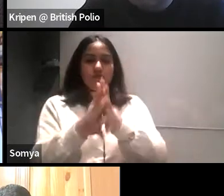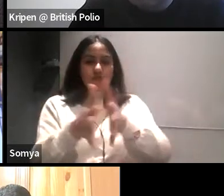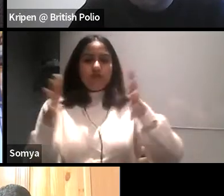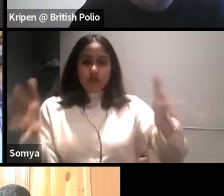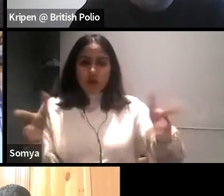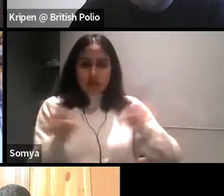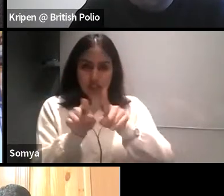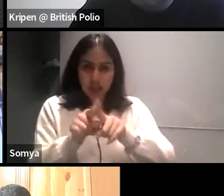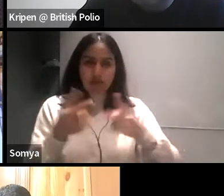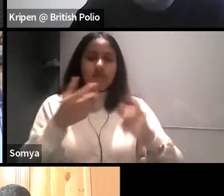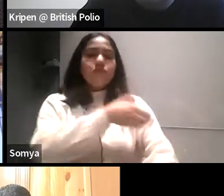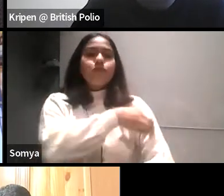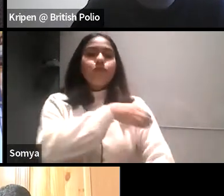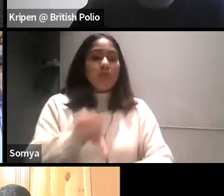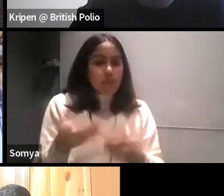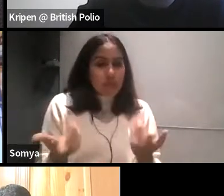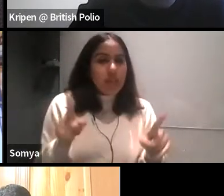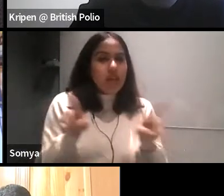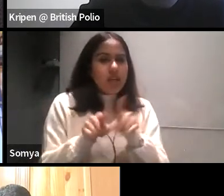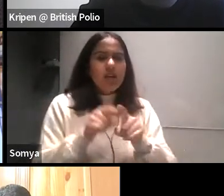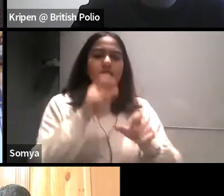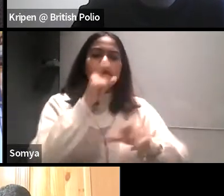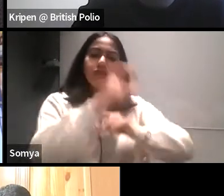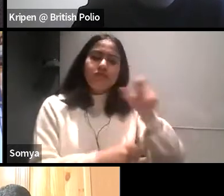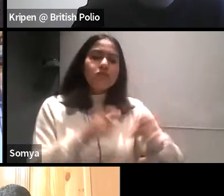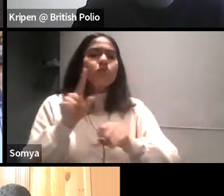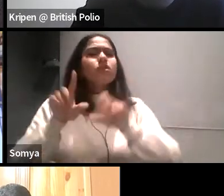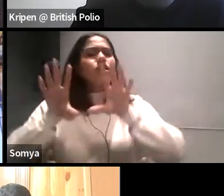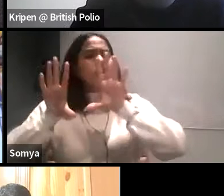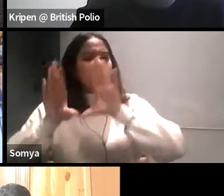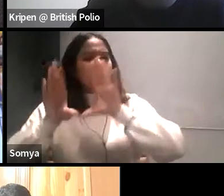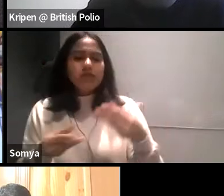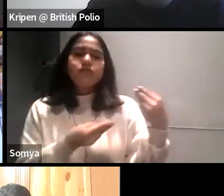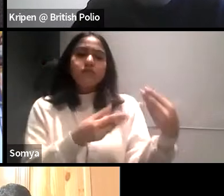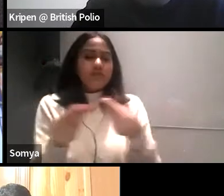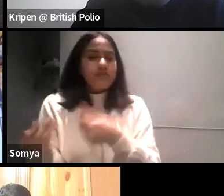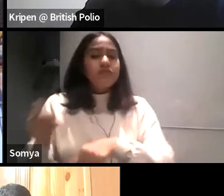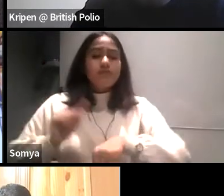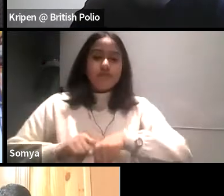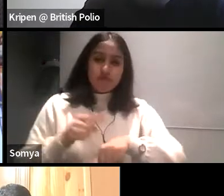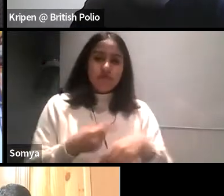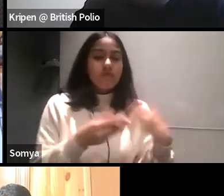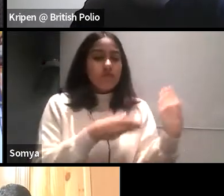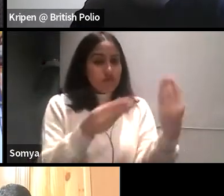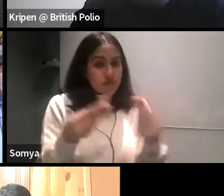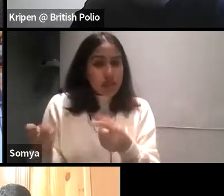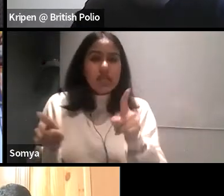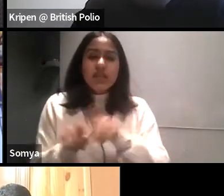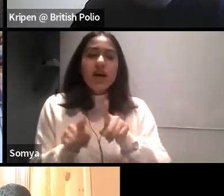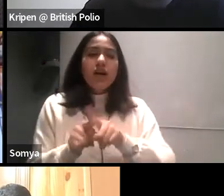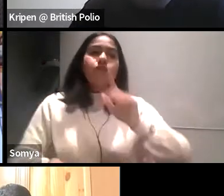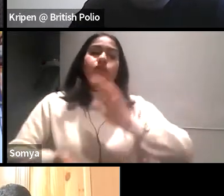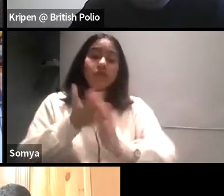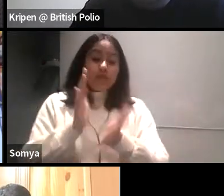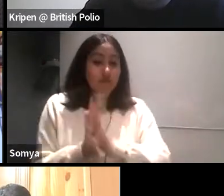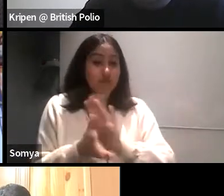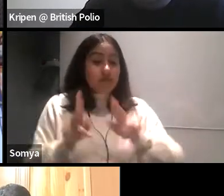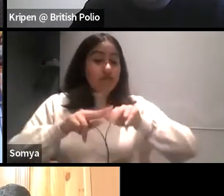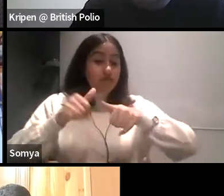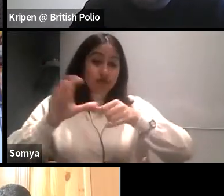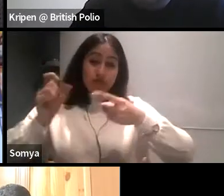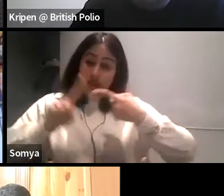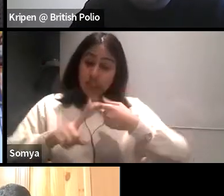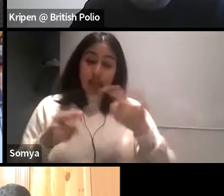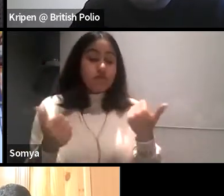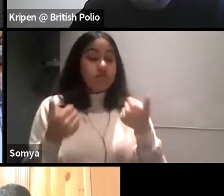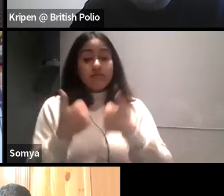their employment, making them entrepreneurs, giving them soft loans, giving them advantages as and when they face. And fantastic work